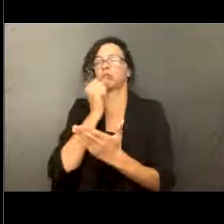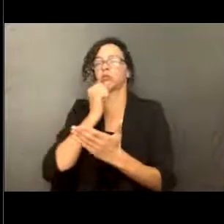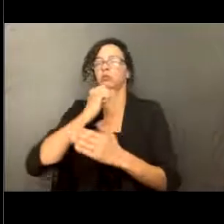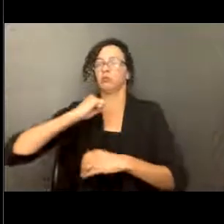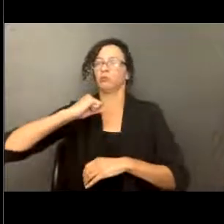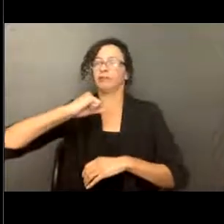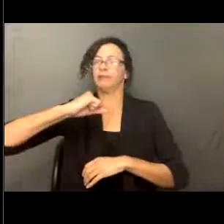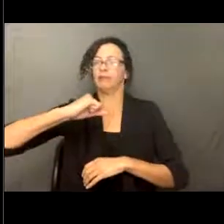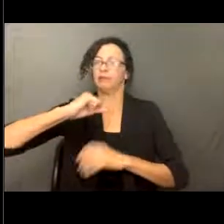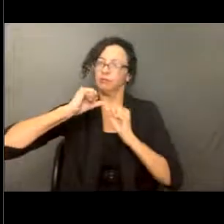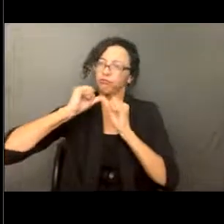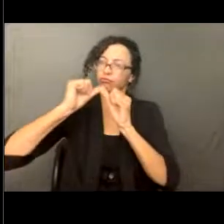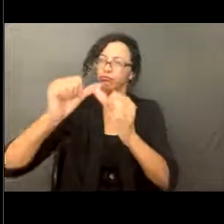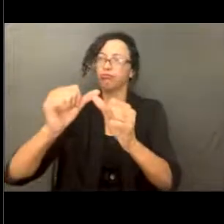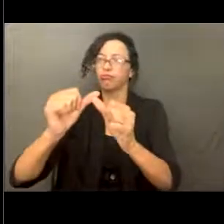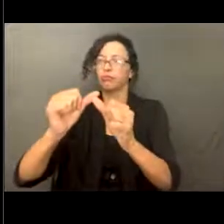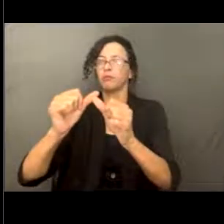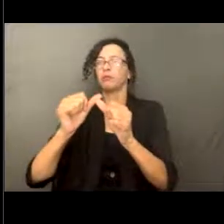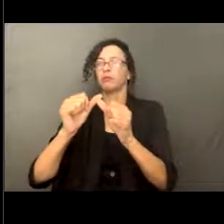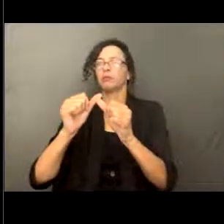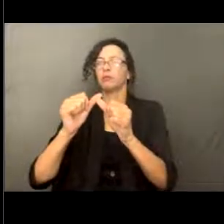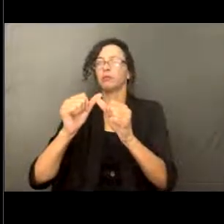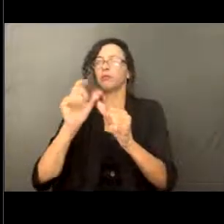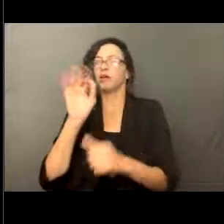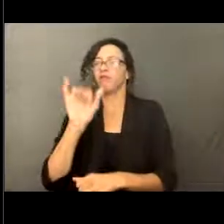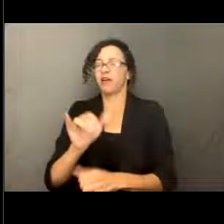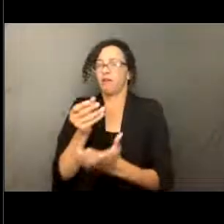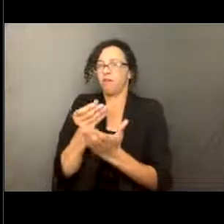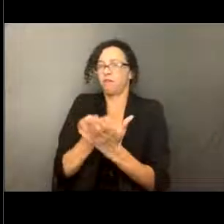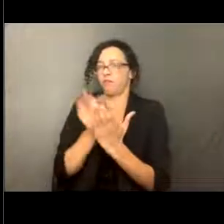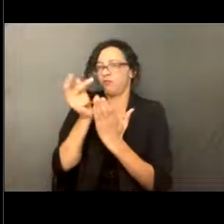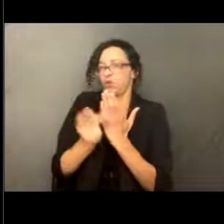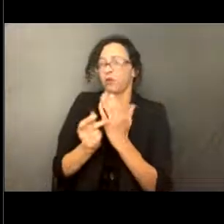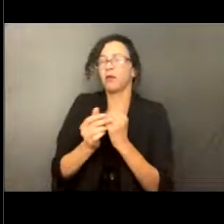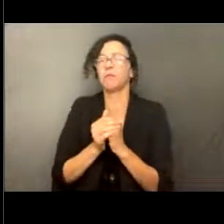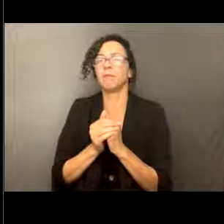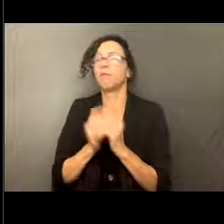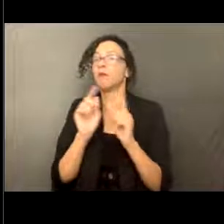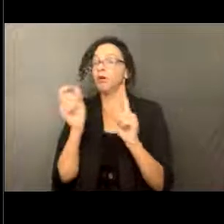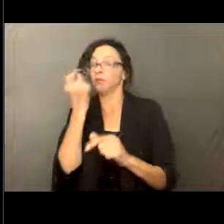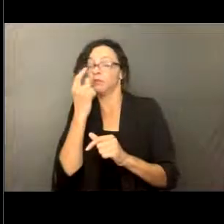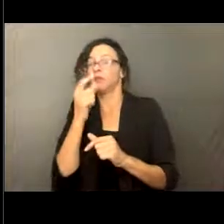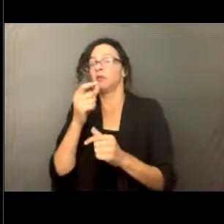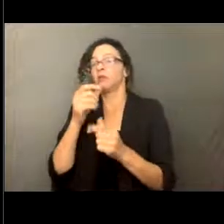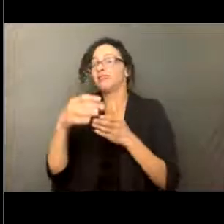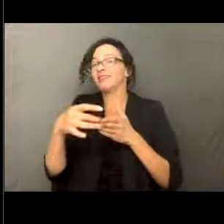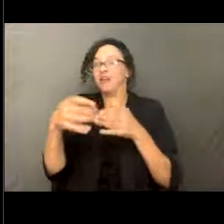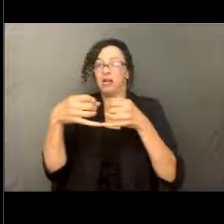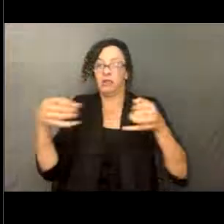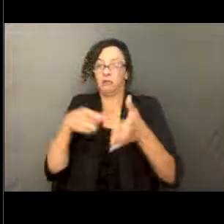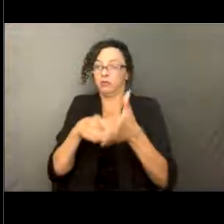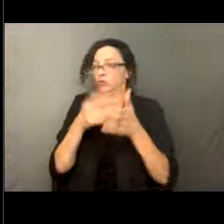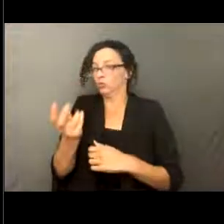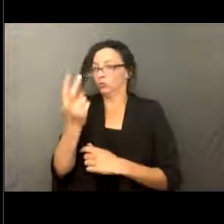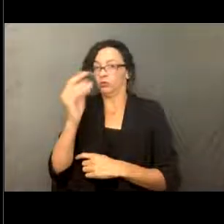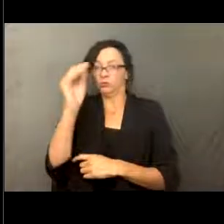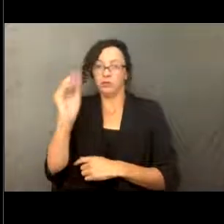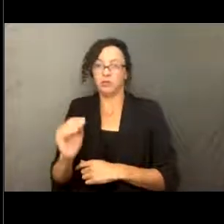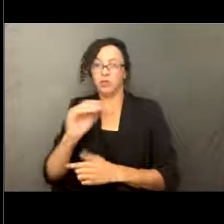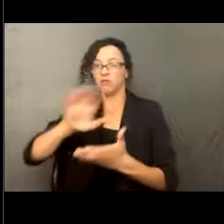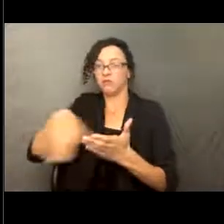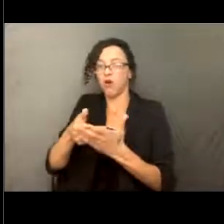PROTECT discretionary grant program. But the guidelines require that 2% of all project apportionment